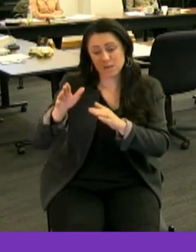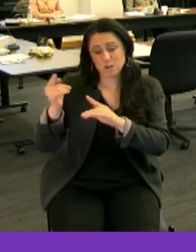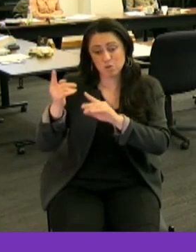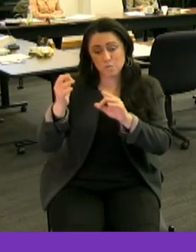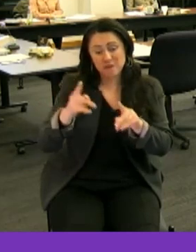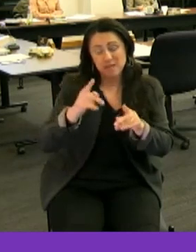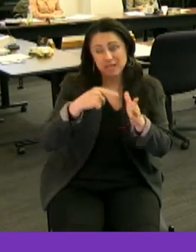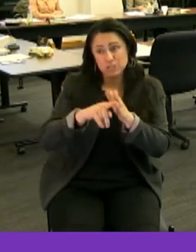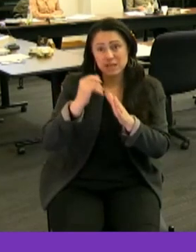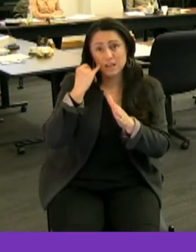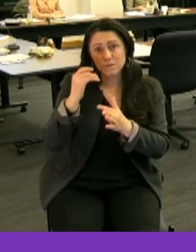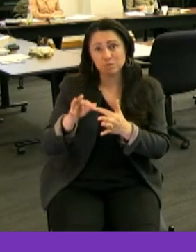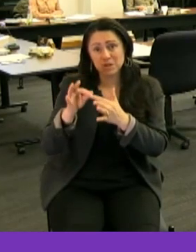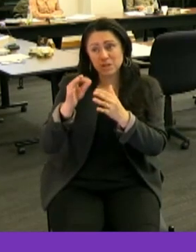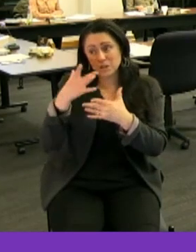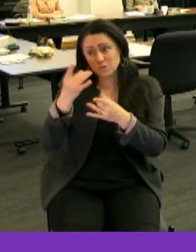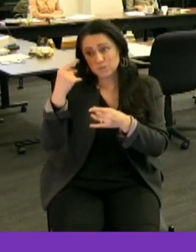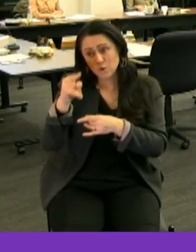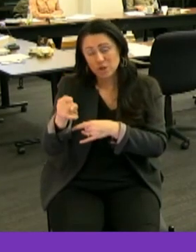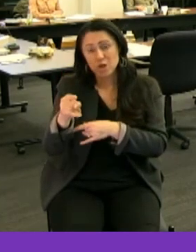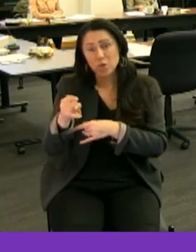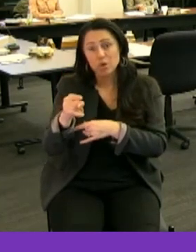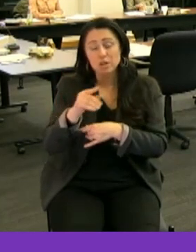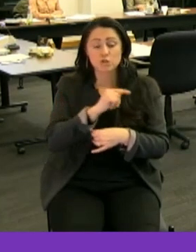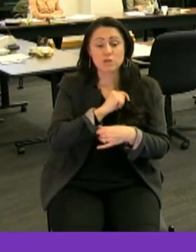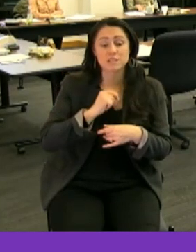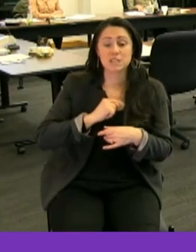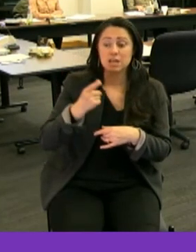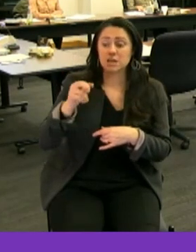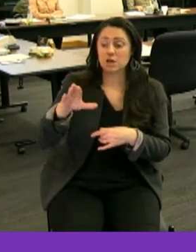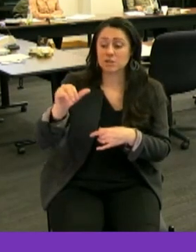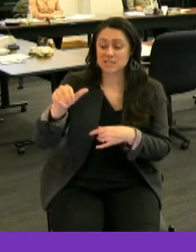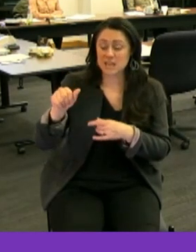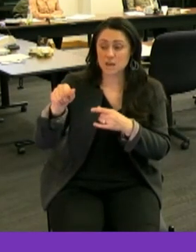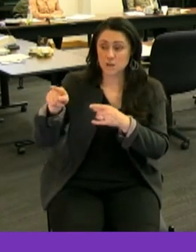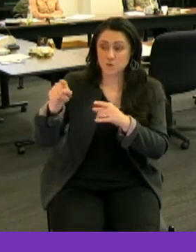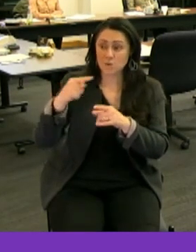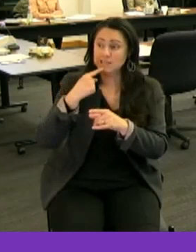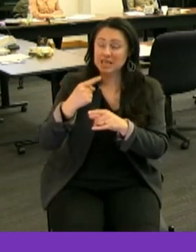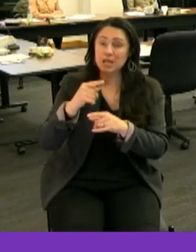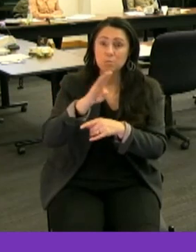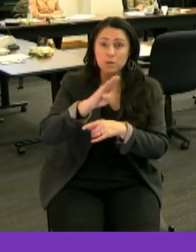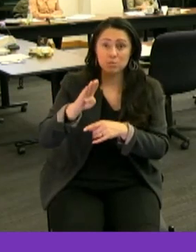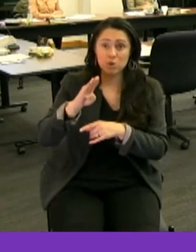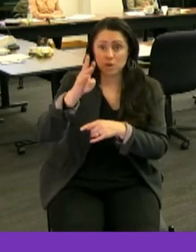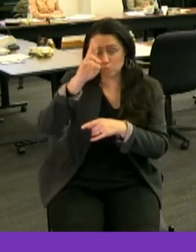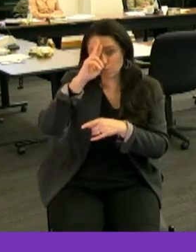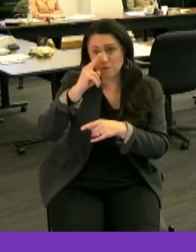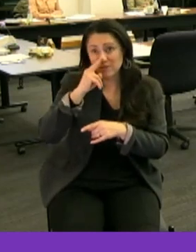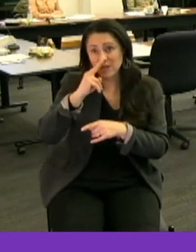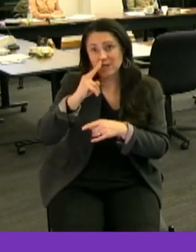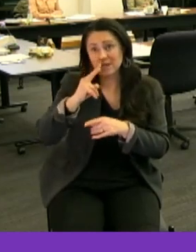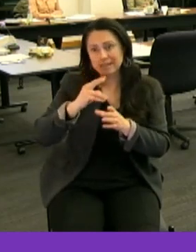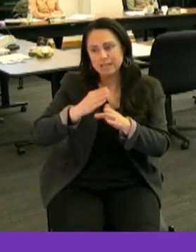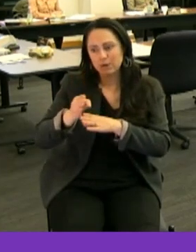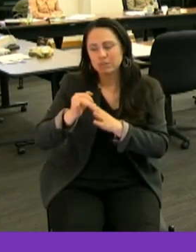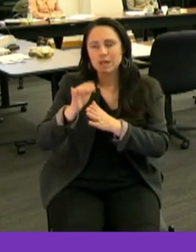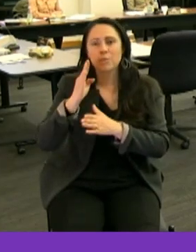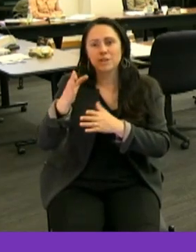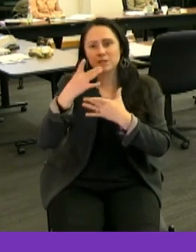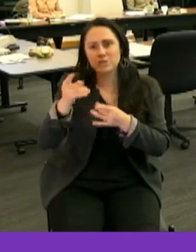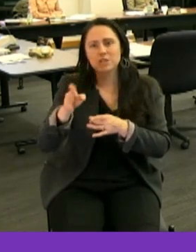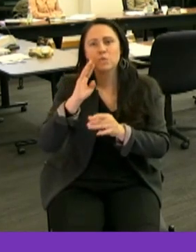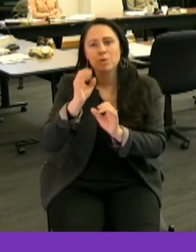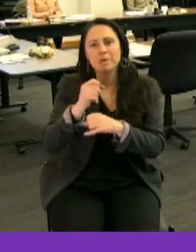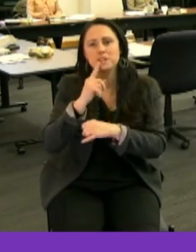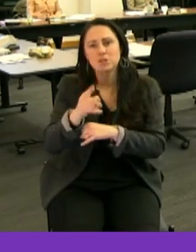there's a particular interest for you, Trustee Garcia, I know you had indicated Bolingbrook and Romeoville as areas of interest, and we'll certainly make